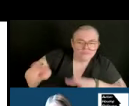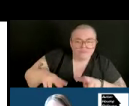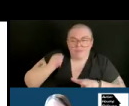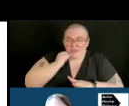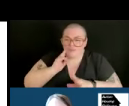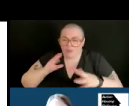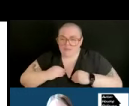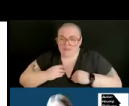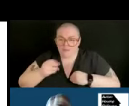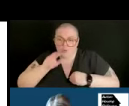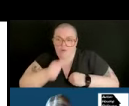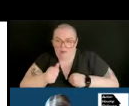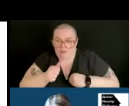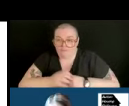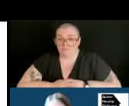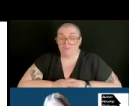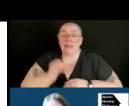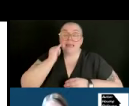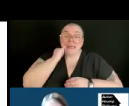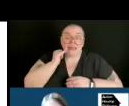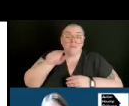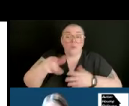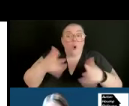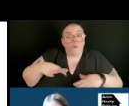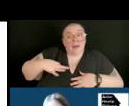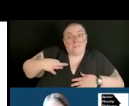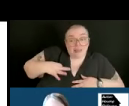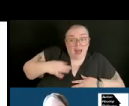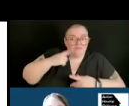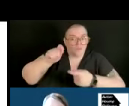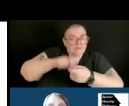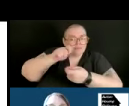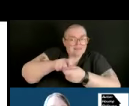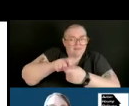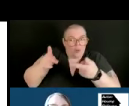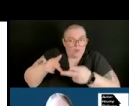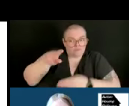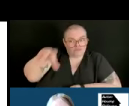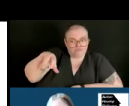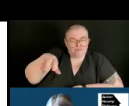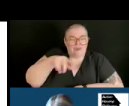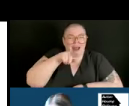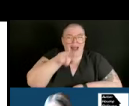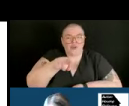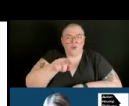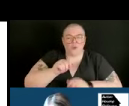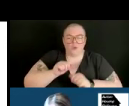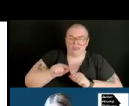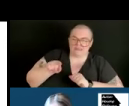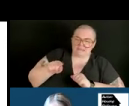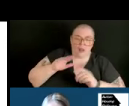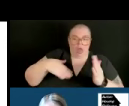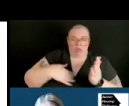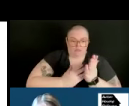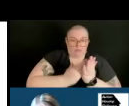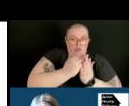can generally remove your name from the list for a specific location if you are not yet at the top.